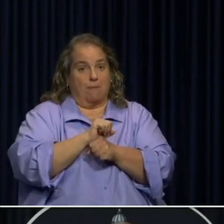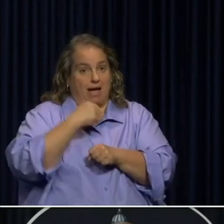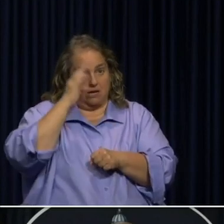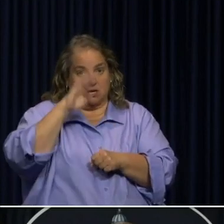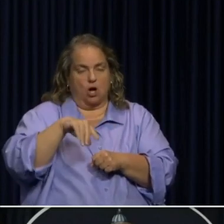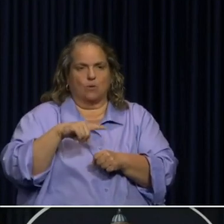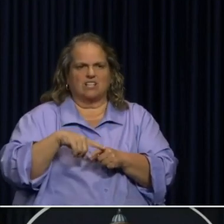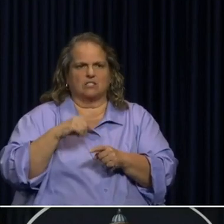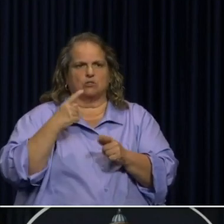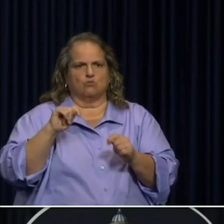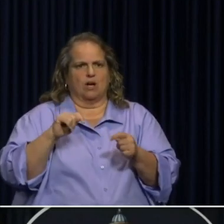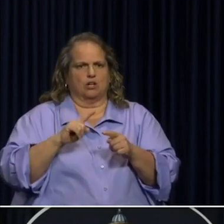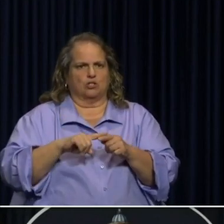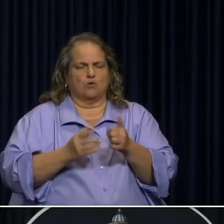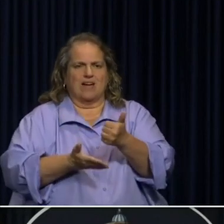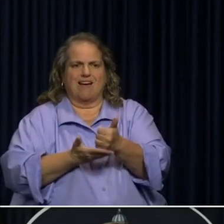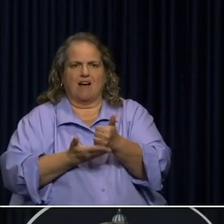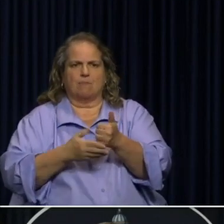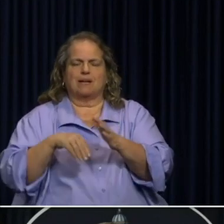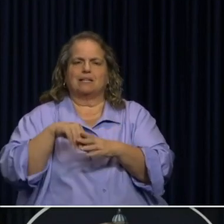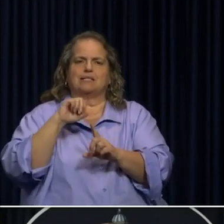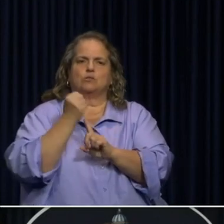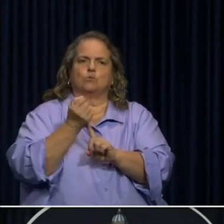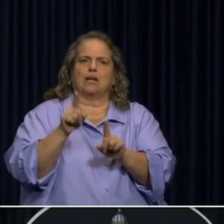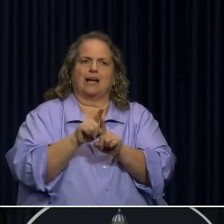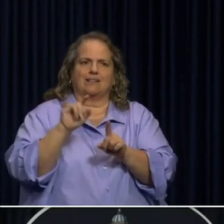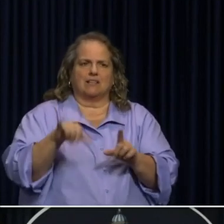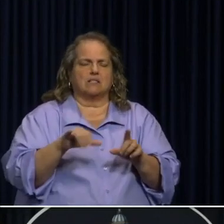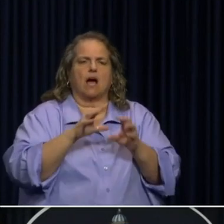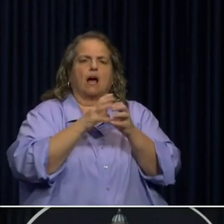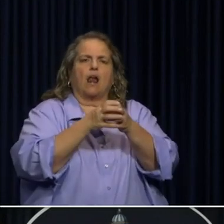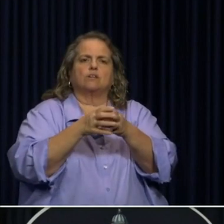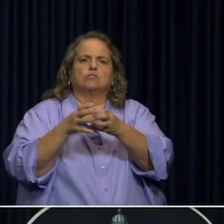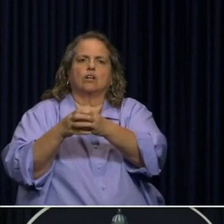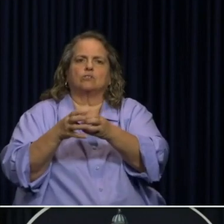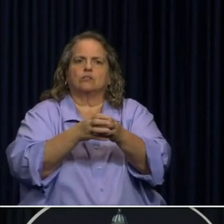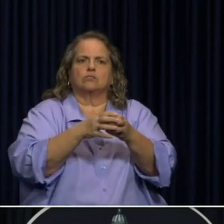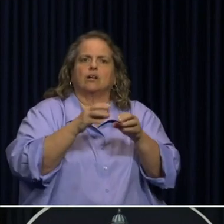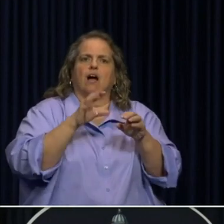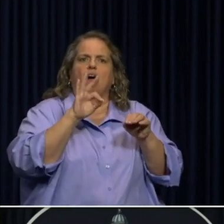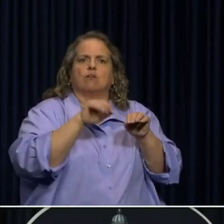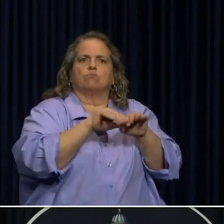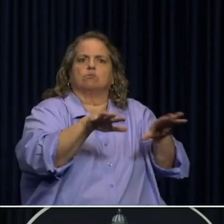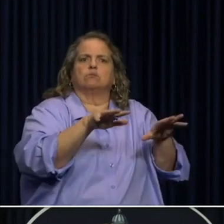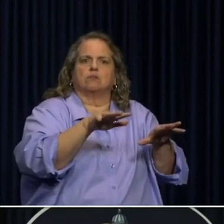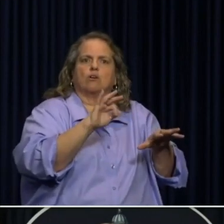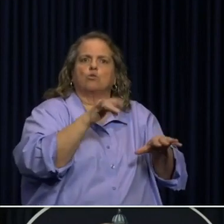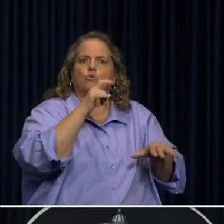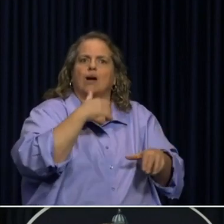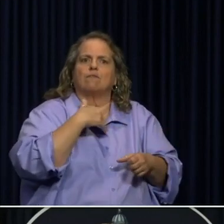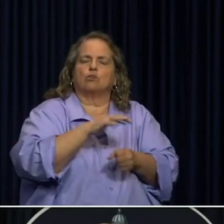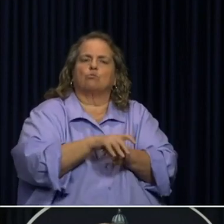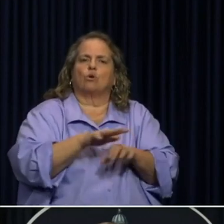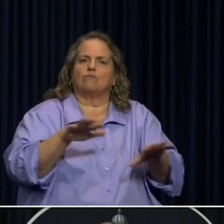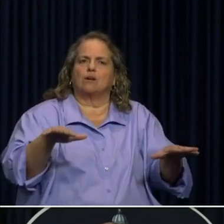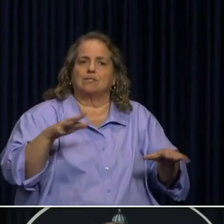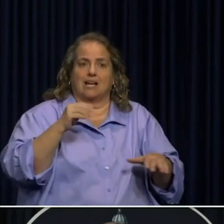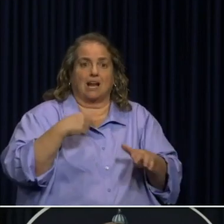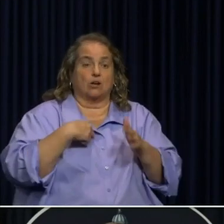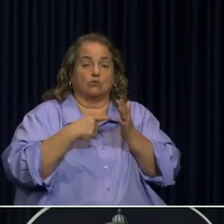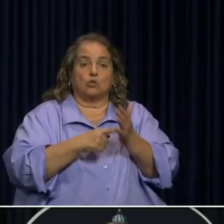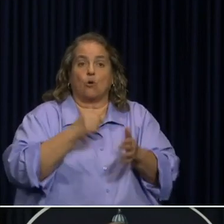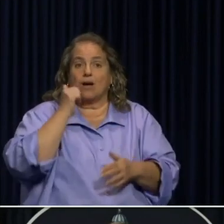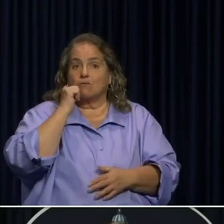is changing to helping in situations like this, clusters and outbreaks. And I show this every day, not just to